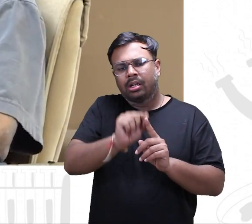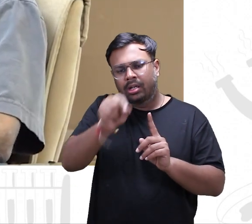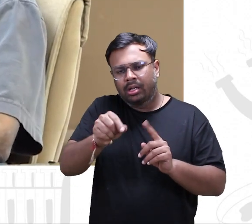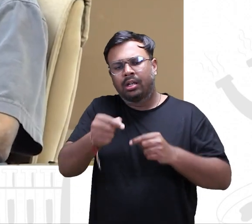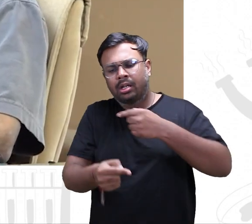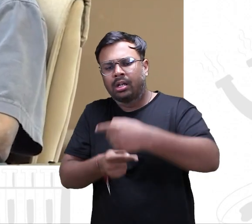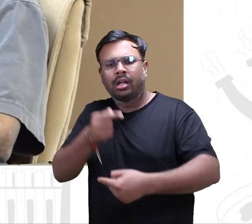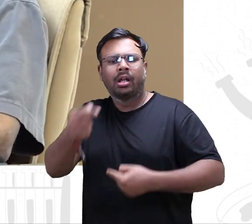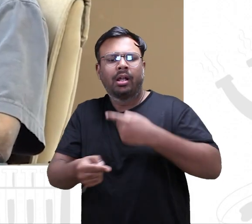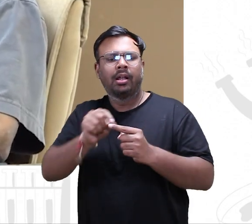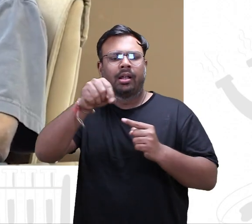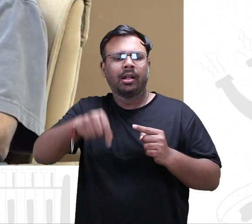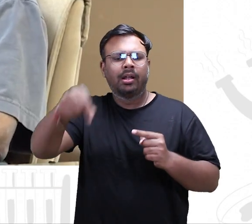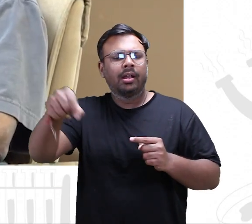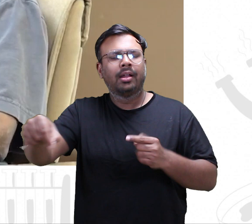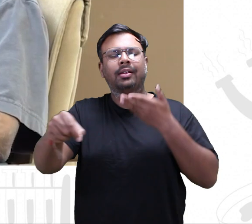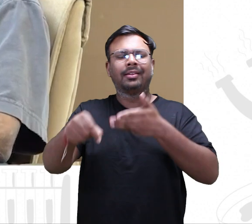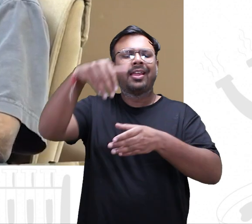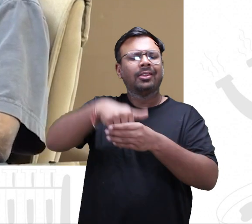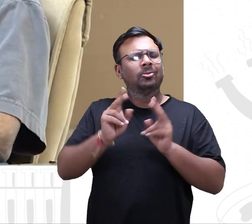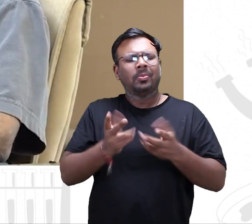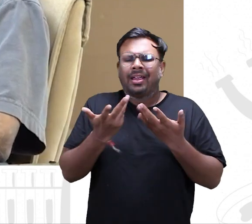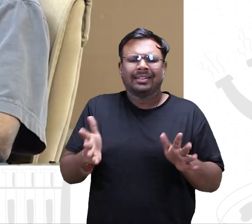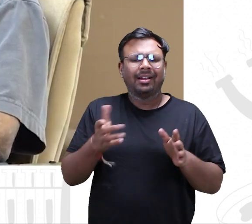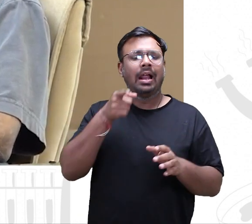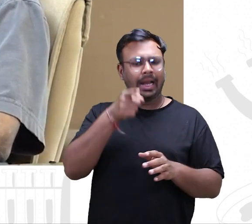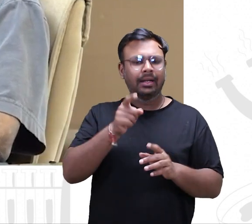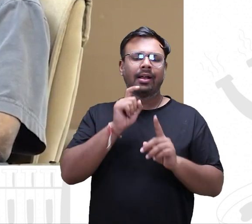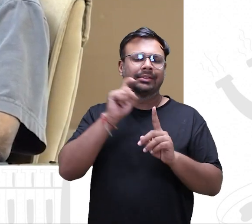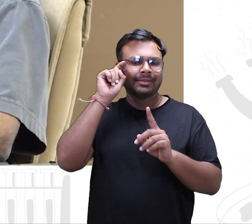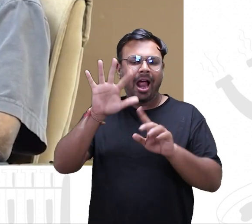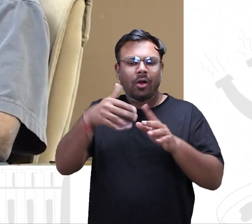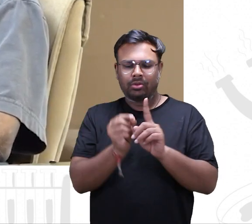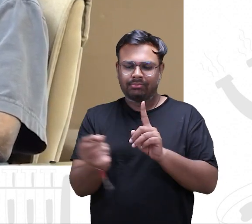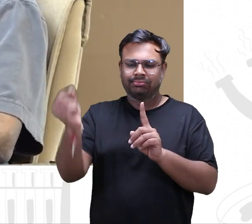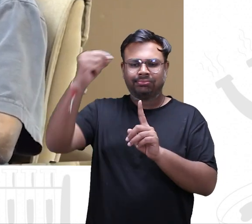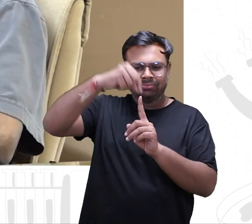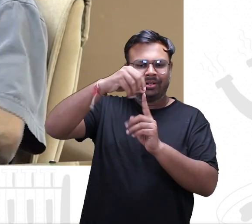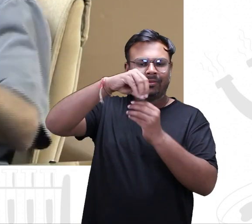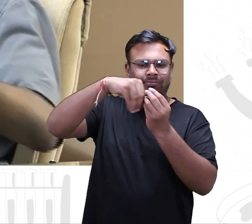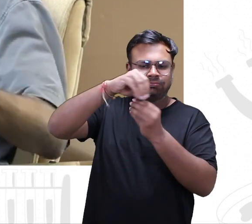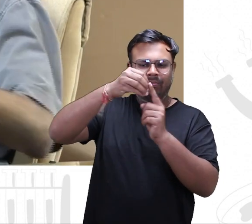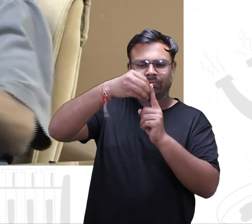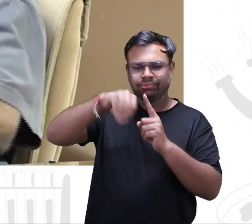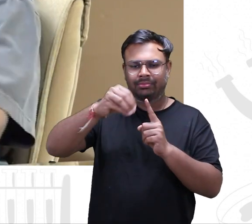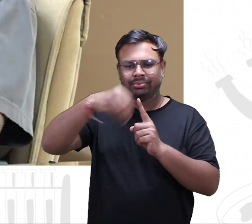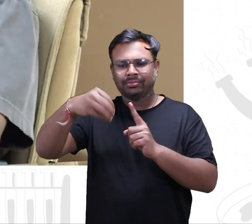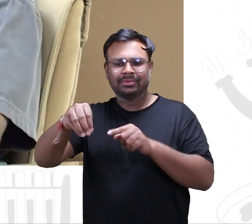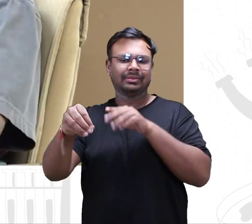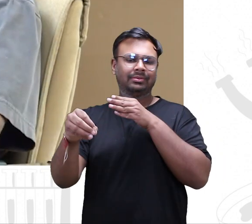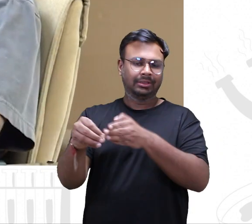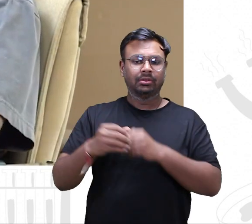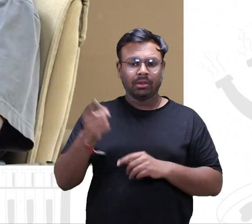transmitted over generations, and normally speaking, in sexual reproduction, the traits will segregate. This